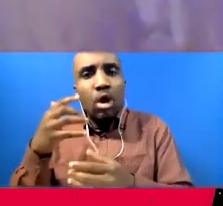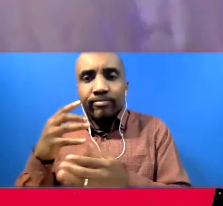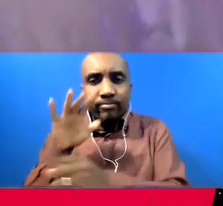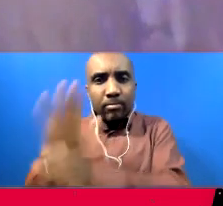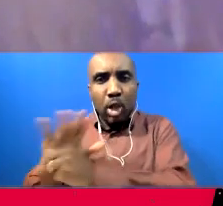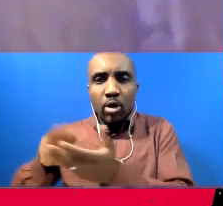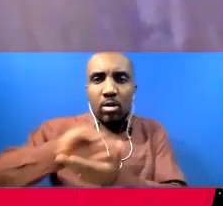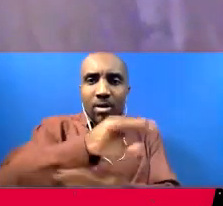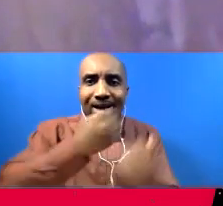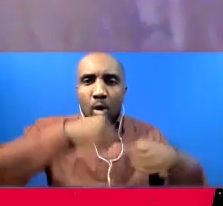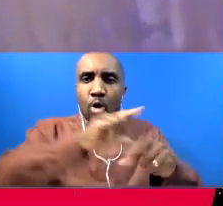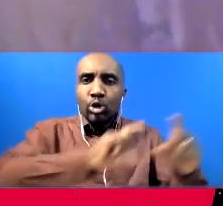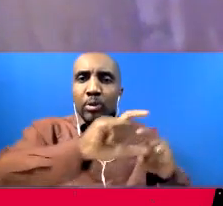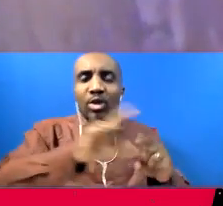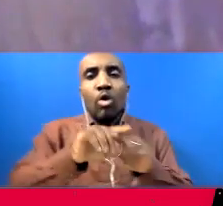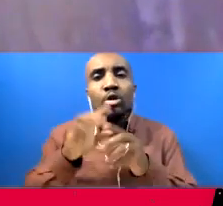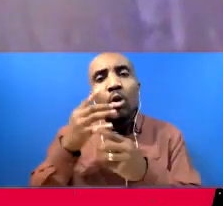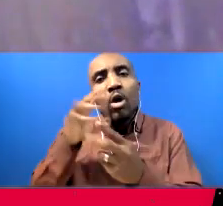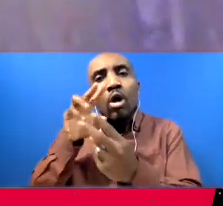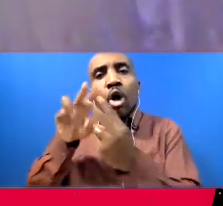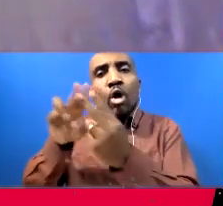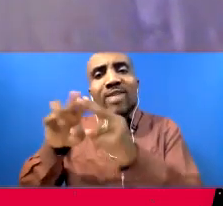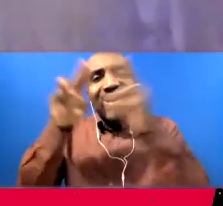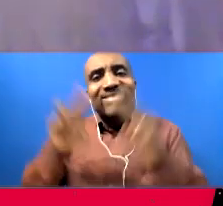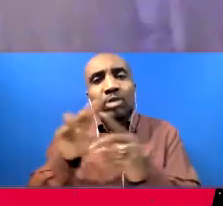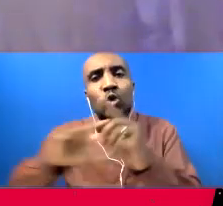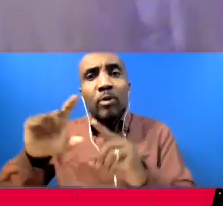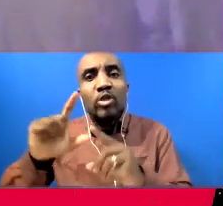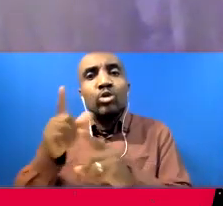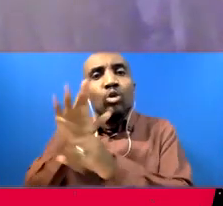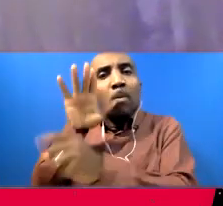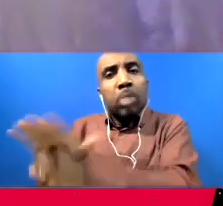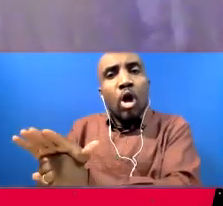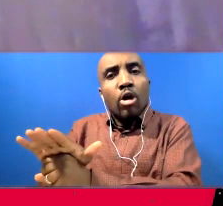for the international community to show its solidarity. And it's been super effective, guys.